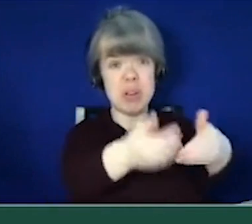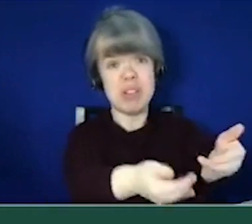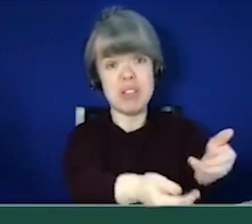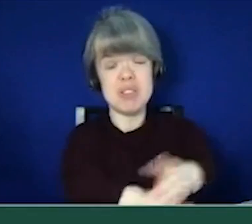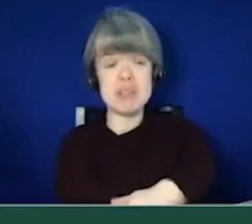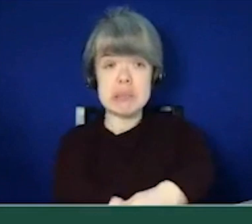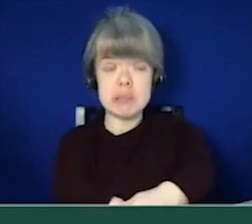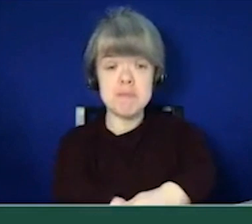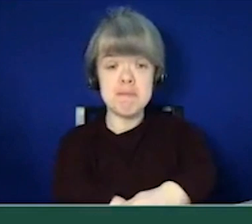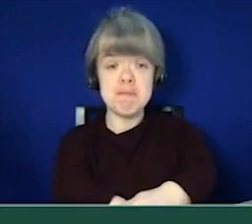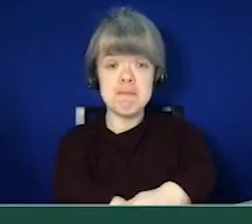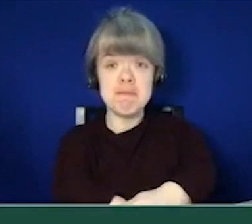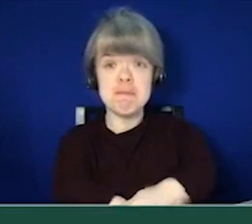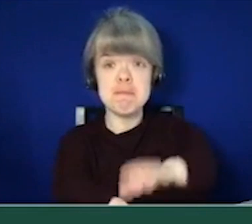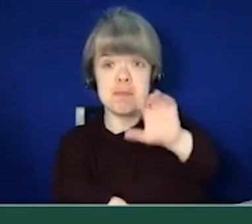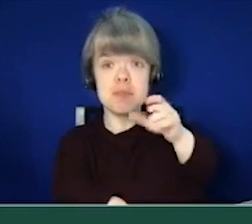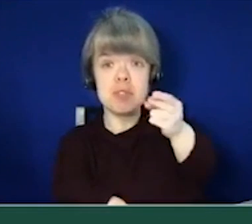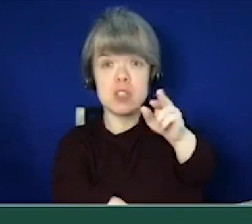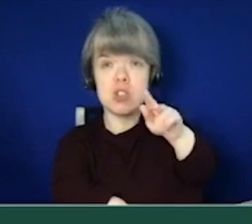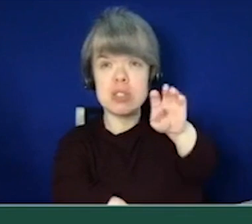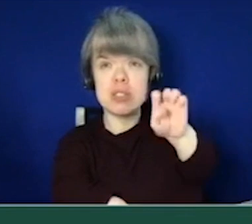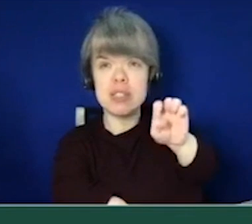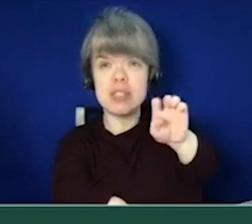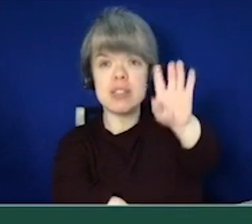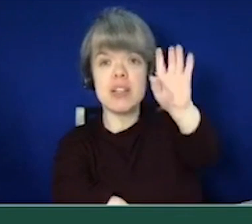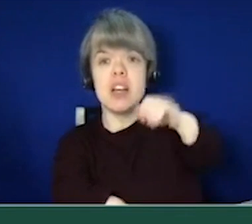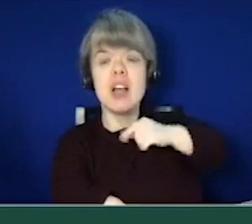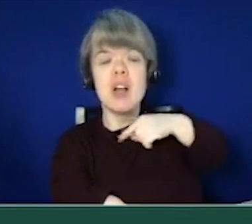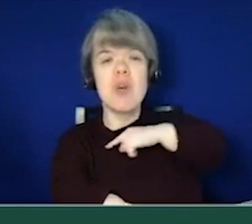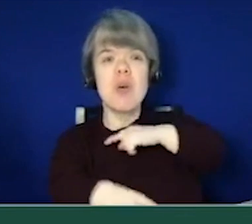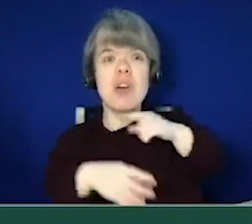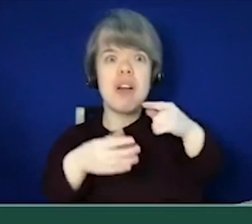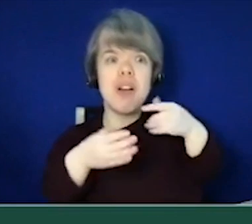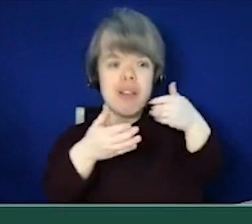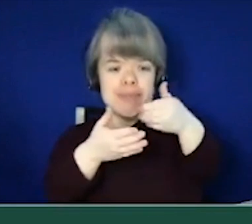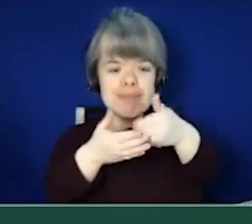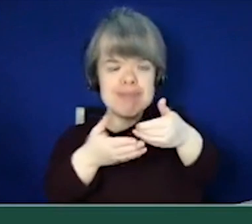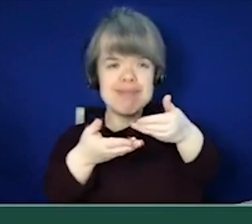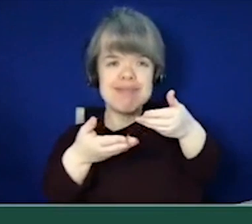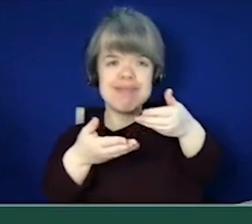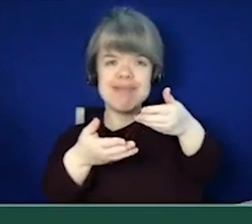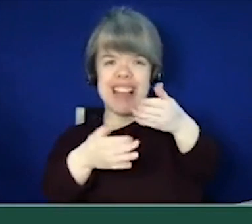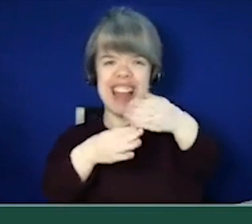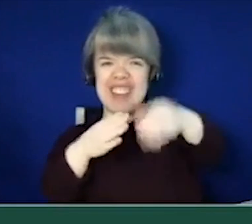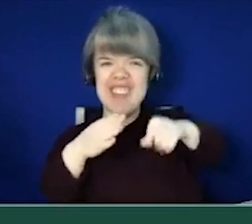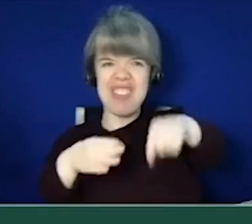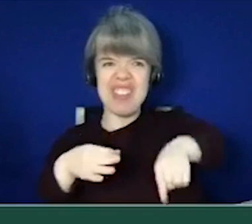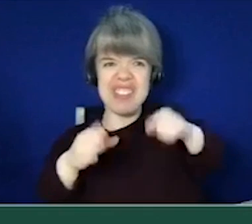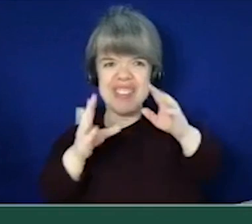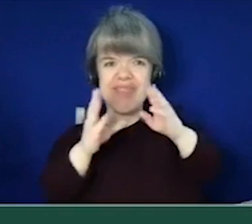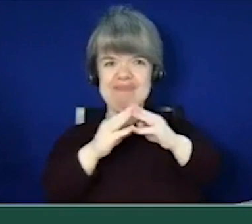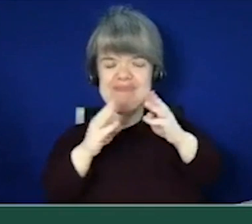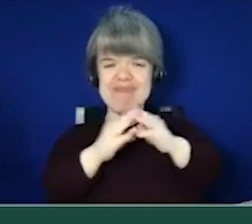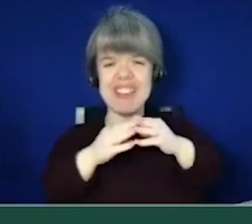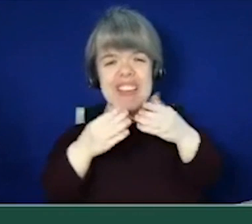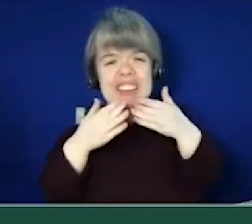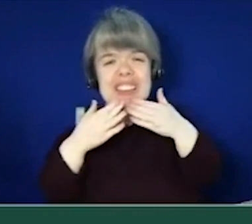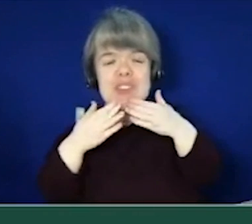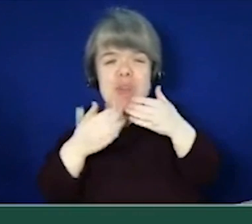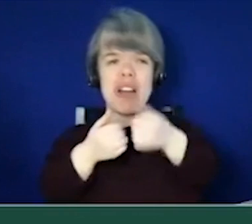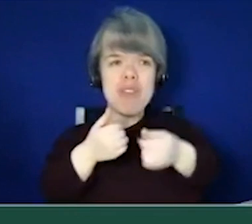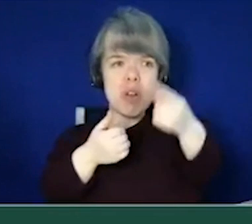on what are the relevant benefits for the future of our partners, as relevant as Beanstalk and healthcare was in the past. And to